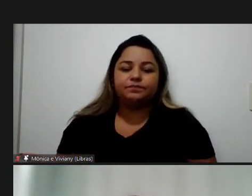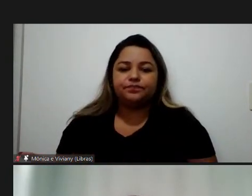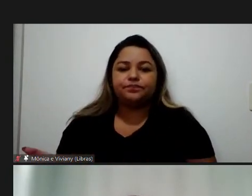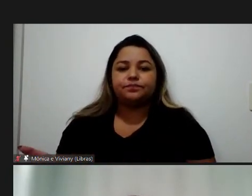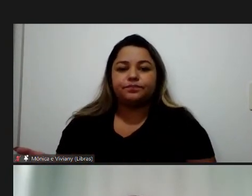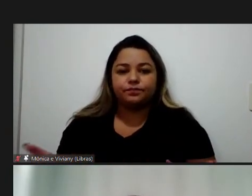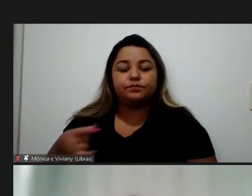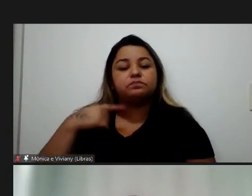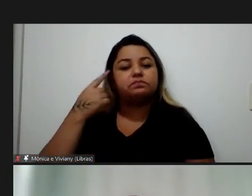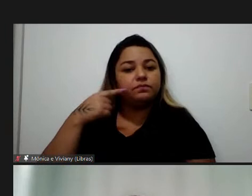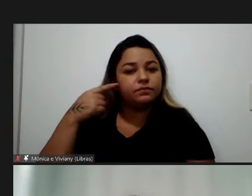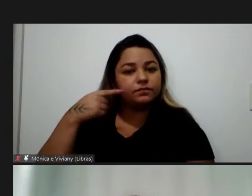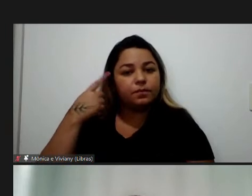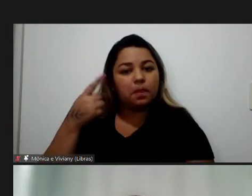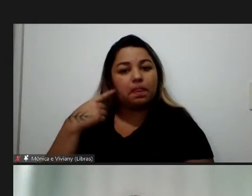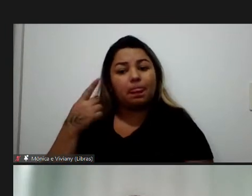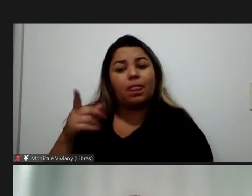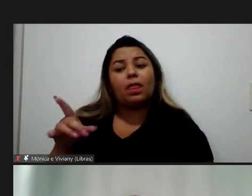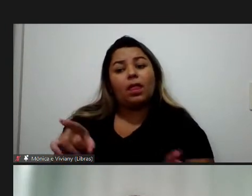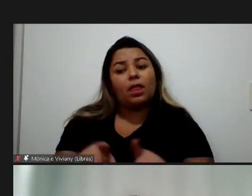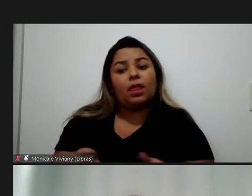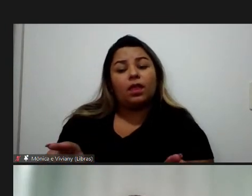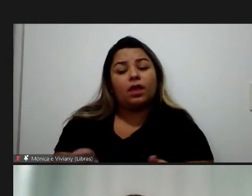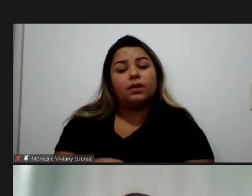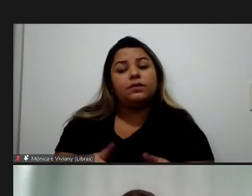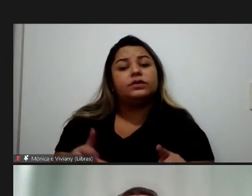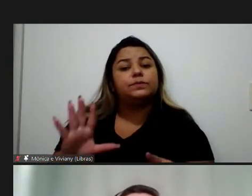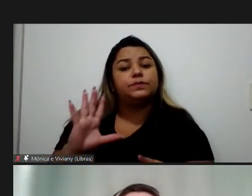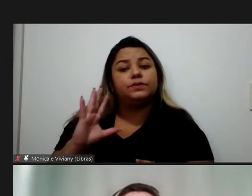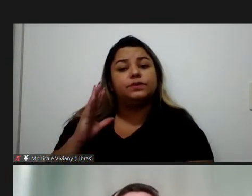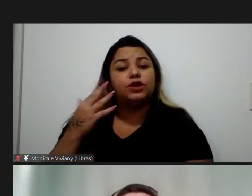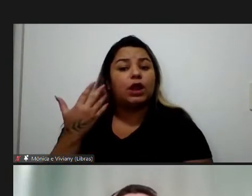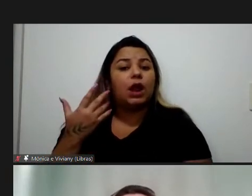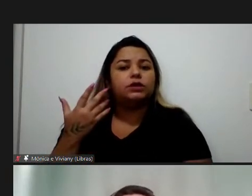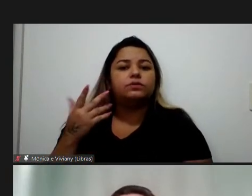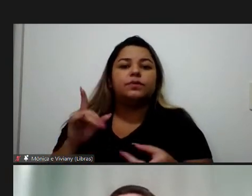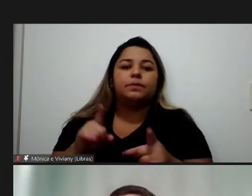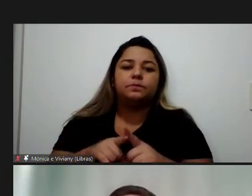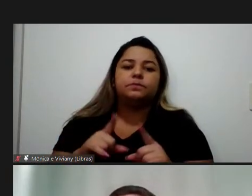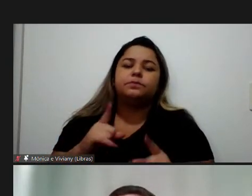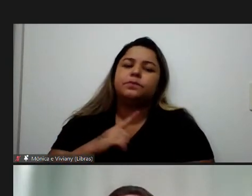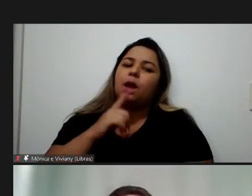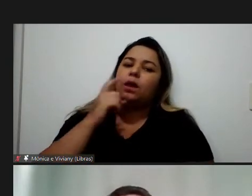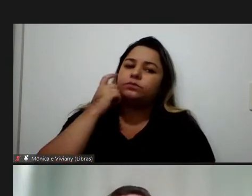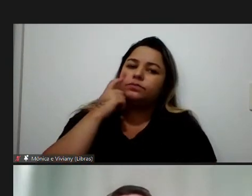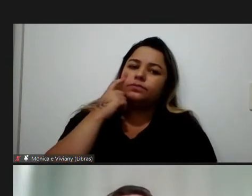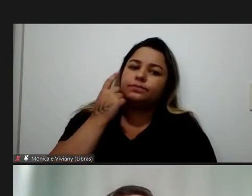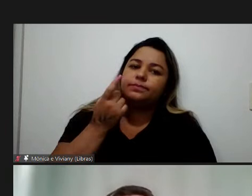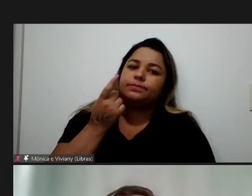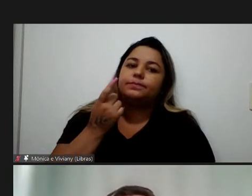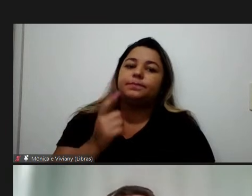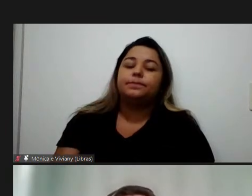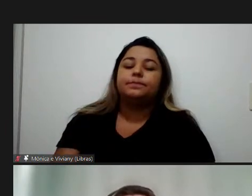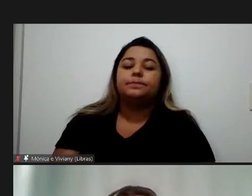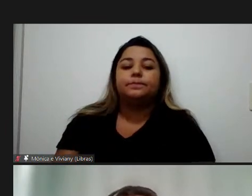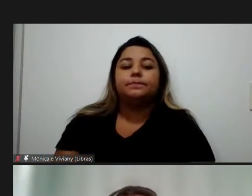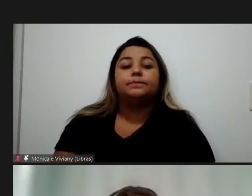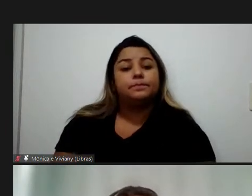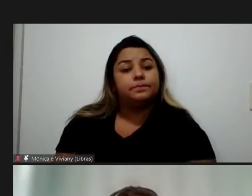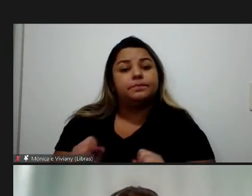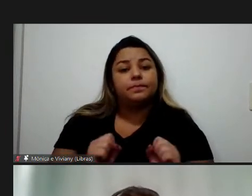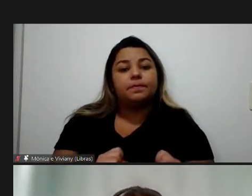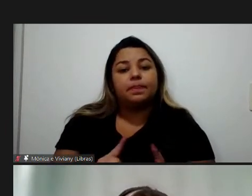decision makers have to respond to ministries of finances. But we can also make an effort to spend money more